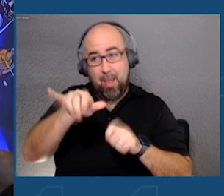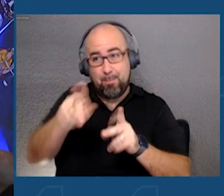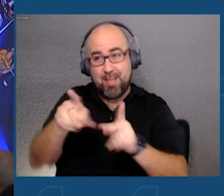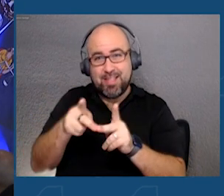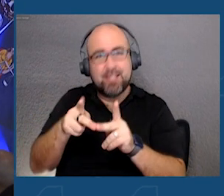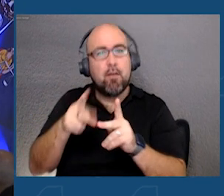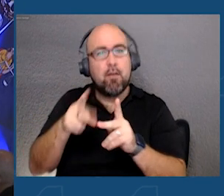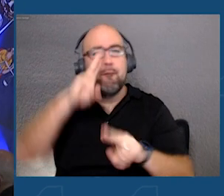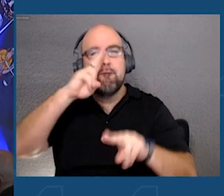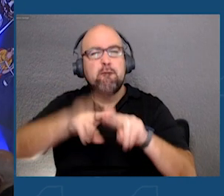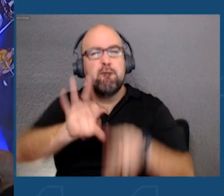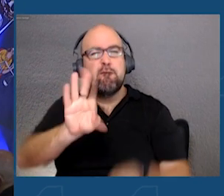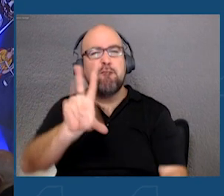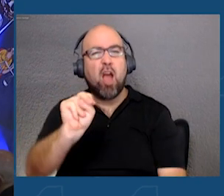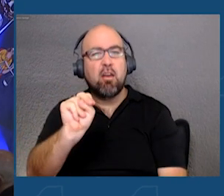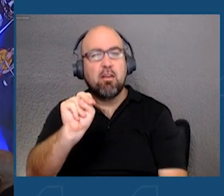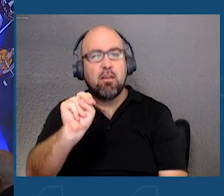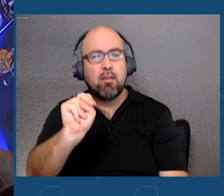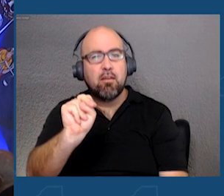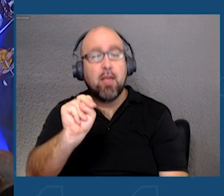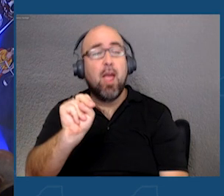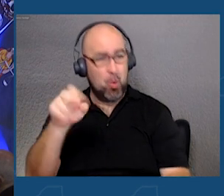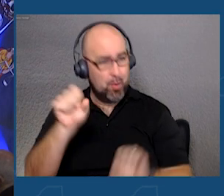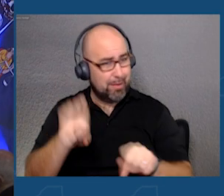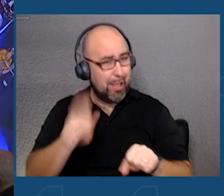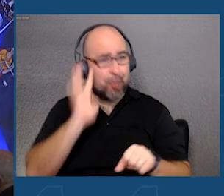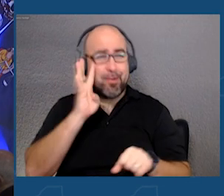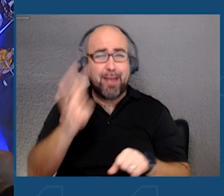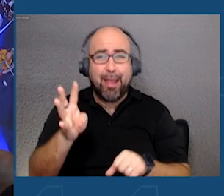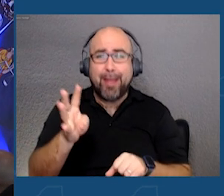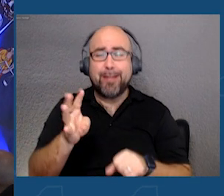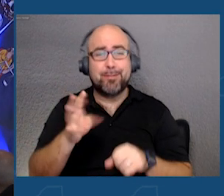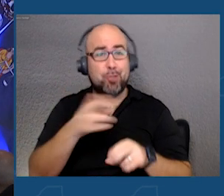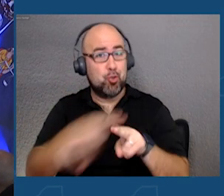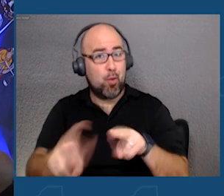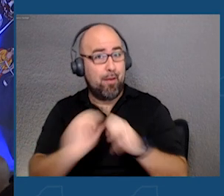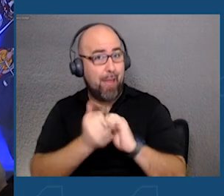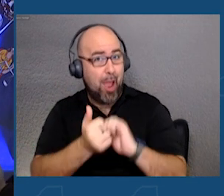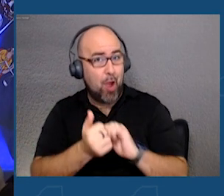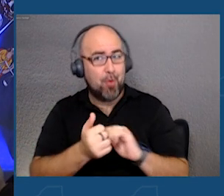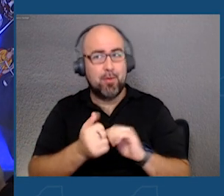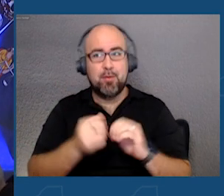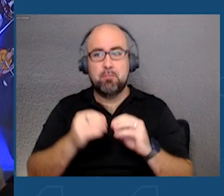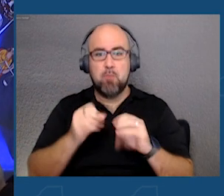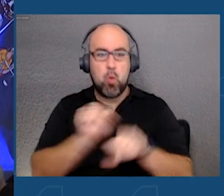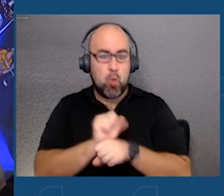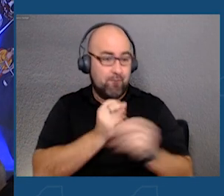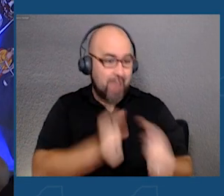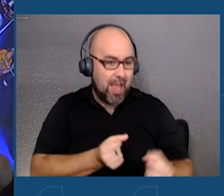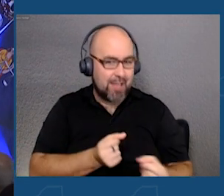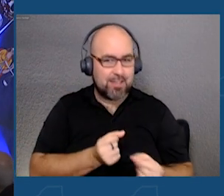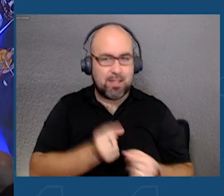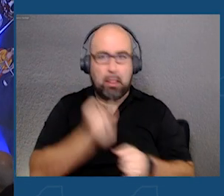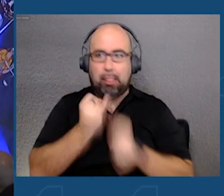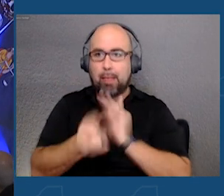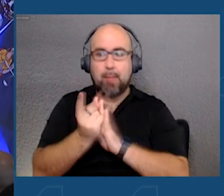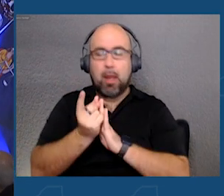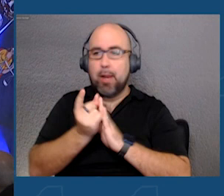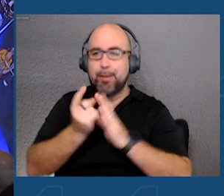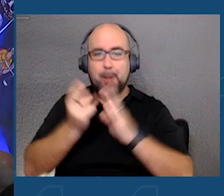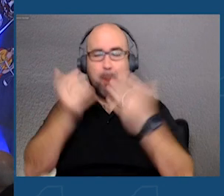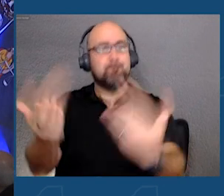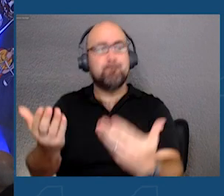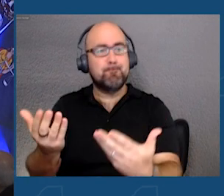And we can create in the short term by doing things fast and spontaneously, we can